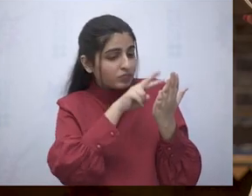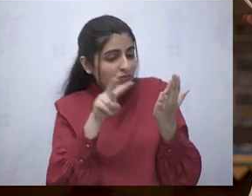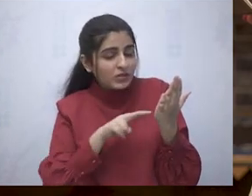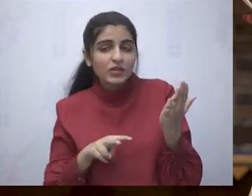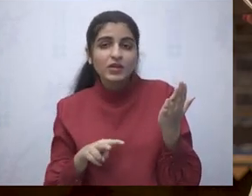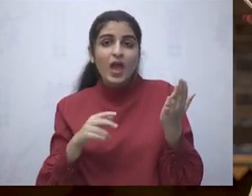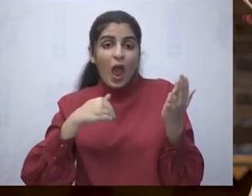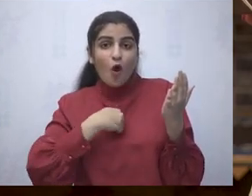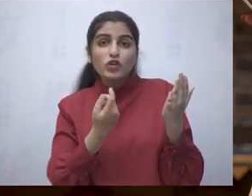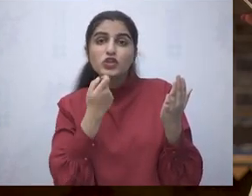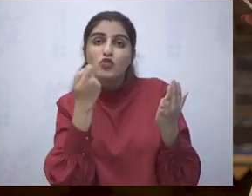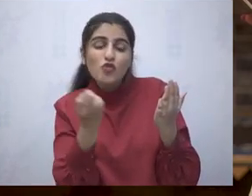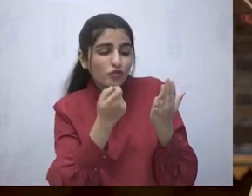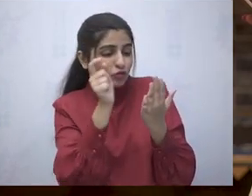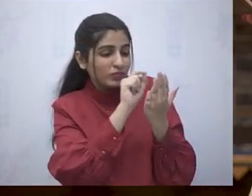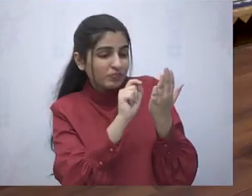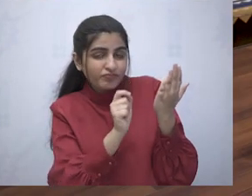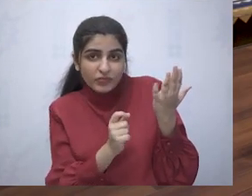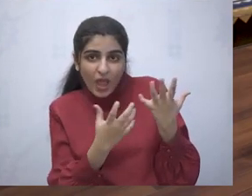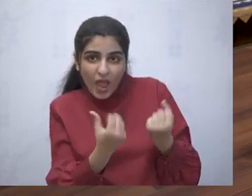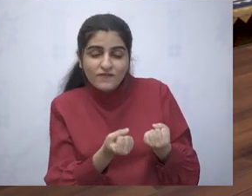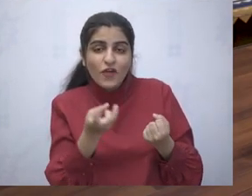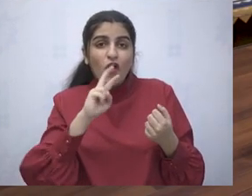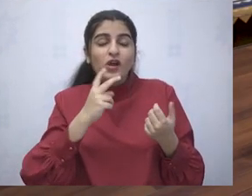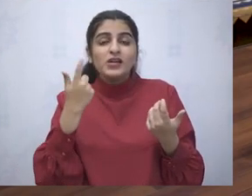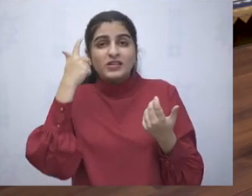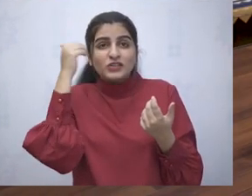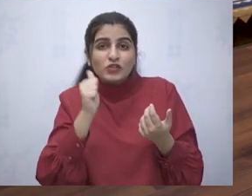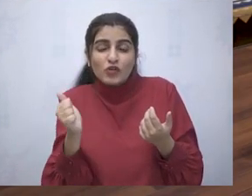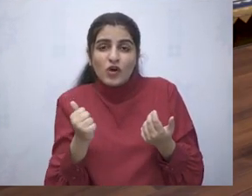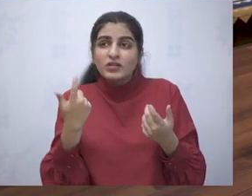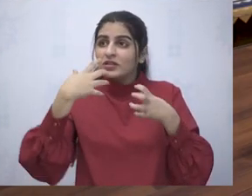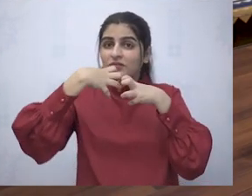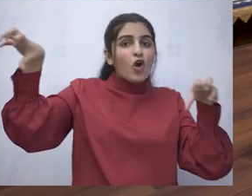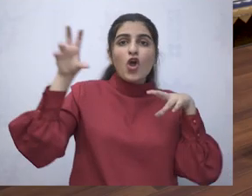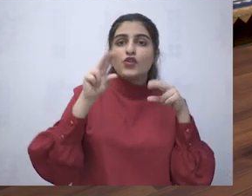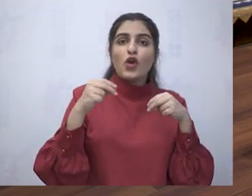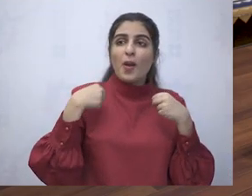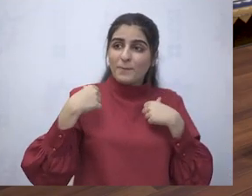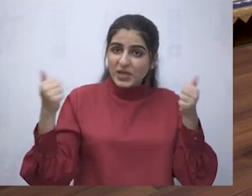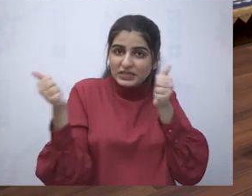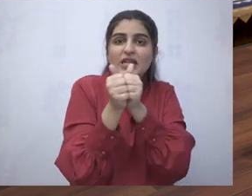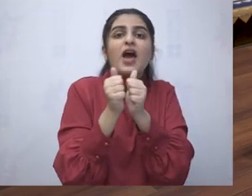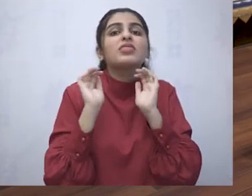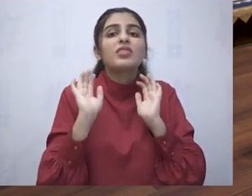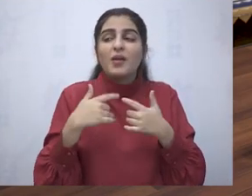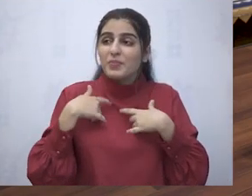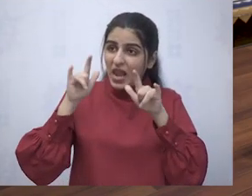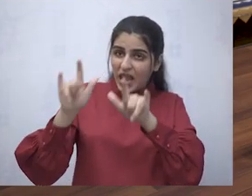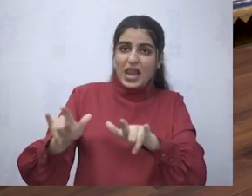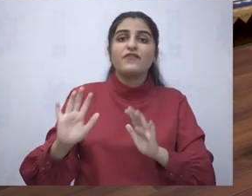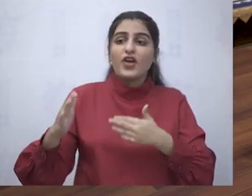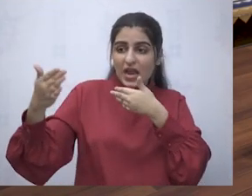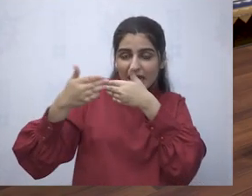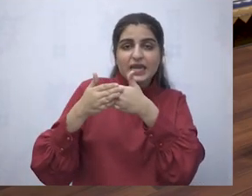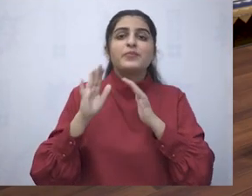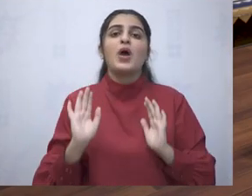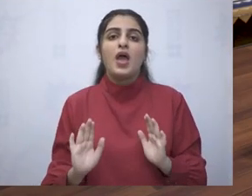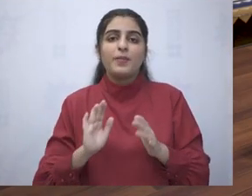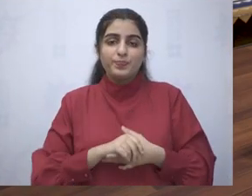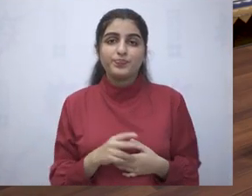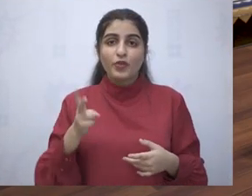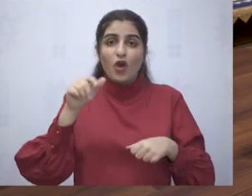across Pakistan, dramatically read. So the languages of our homeland comfort and remind us that even far